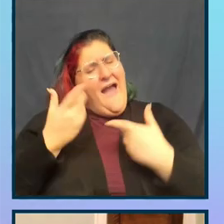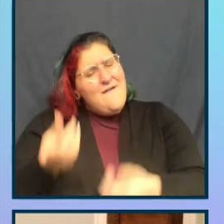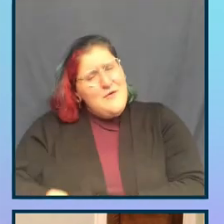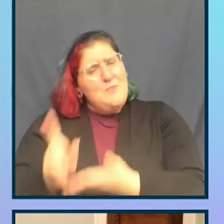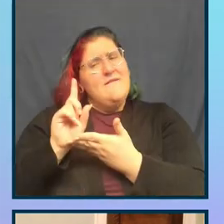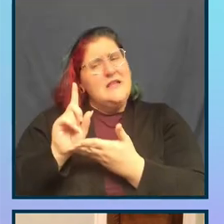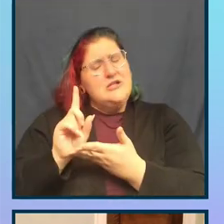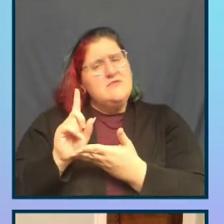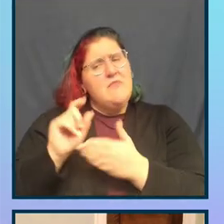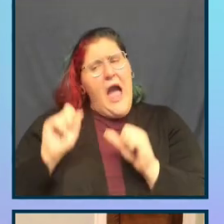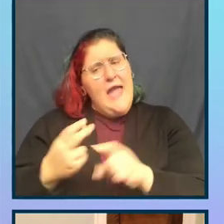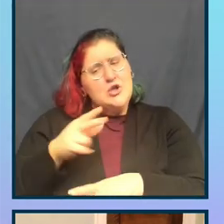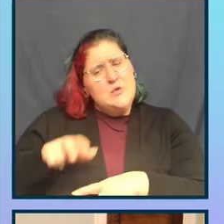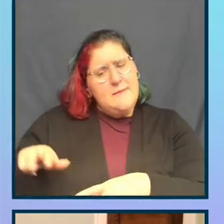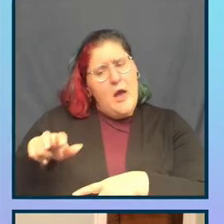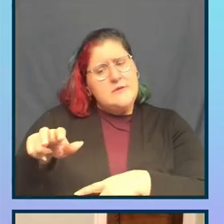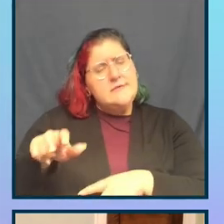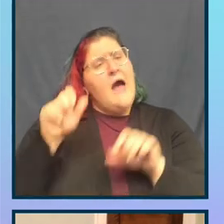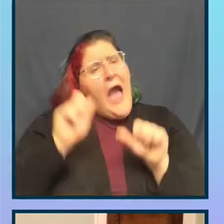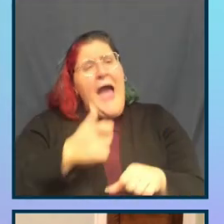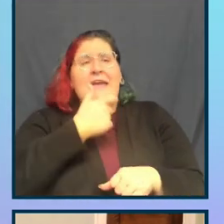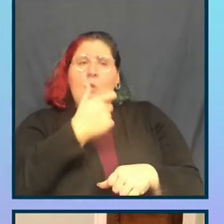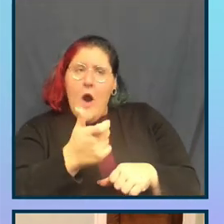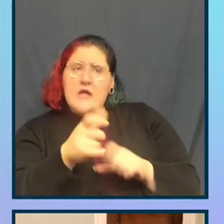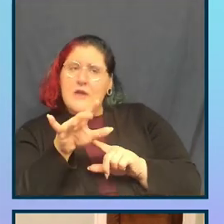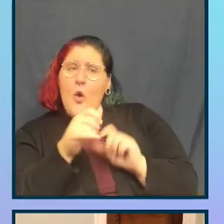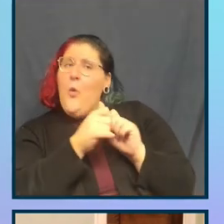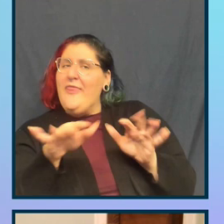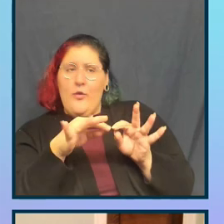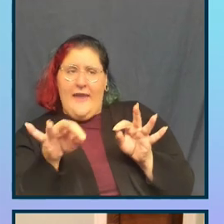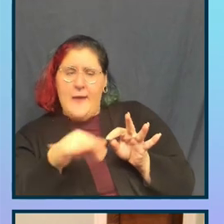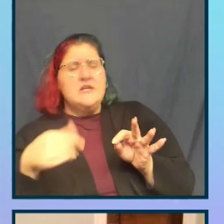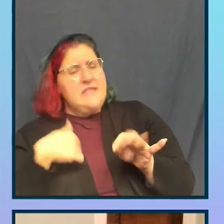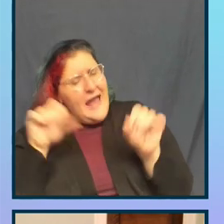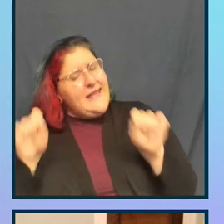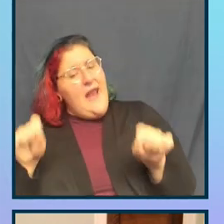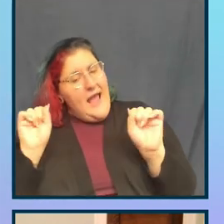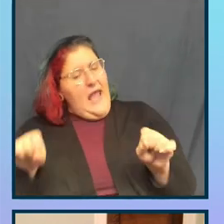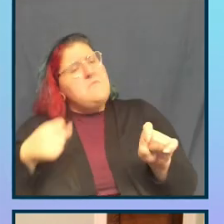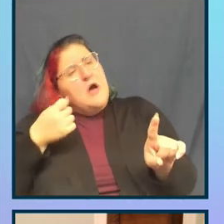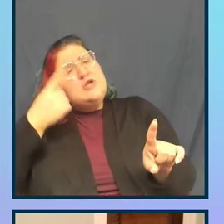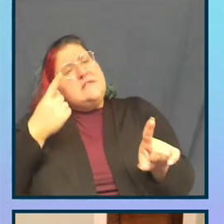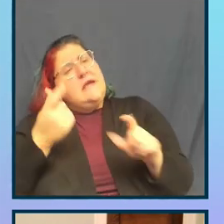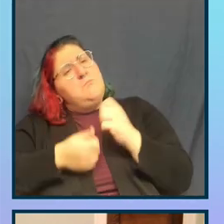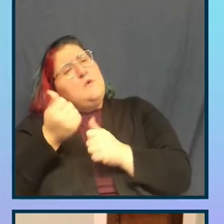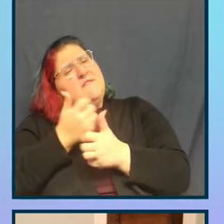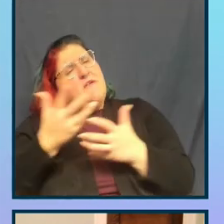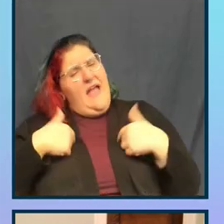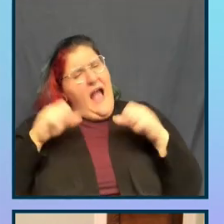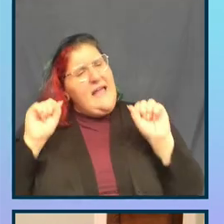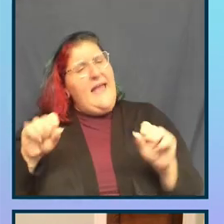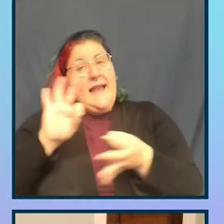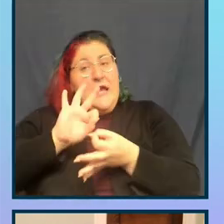to. I can watch a video without captions and understand the large majority of what's being said. I can interpret